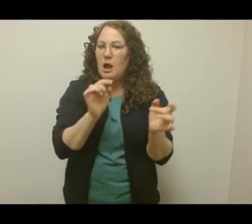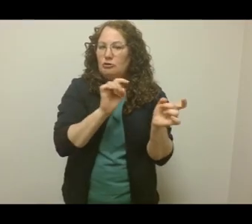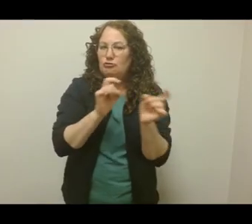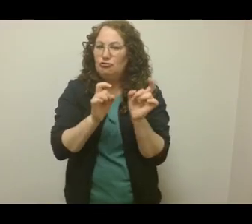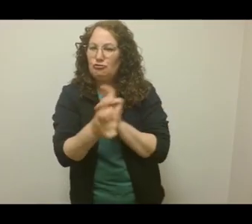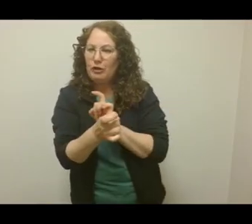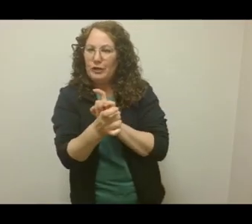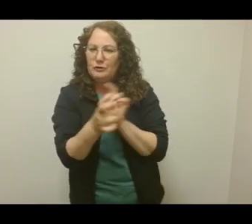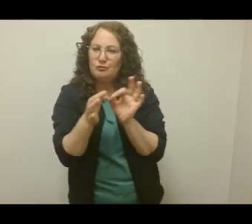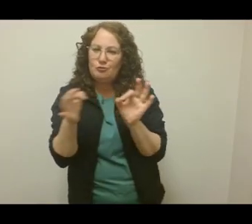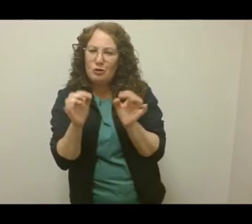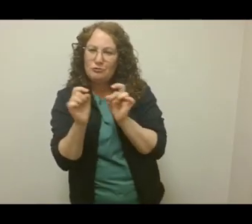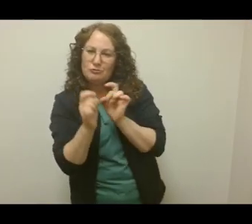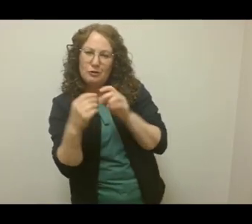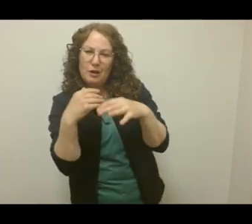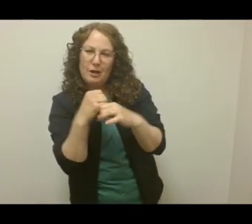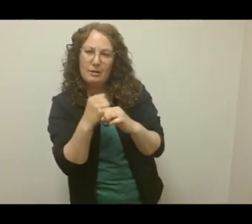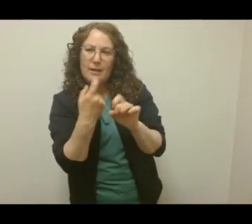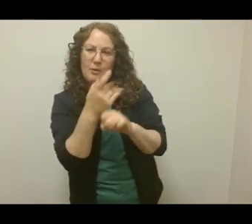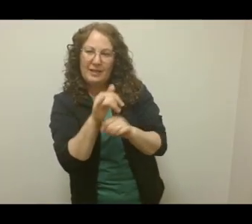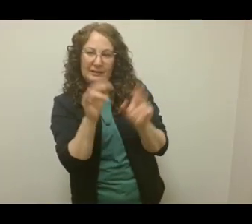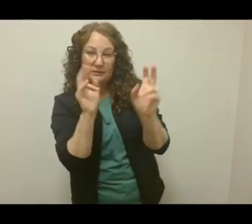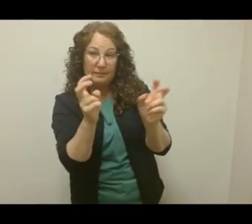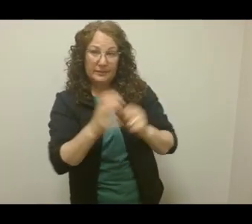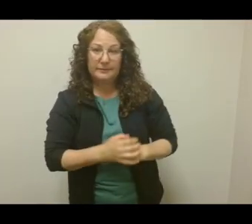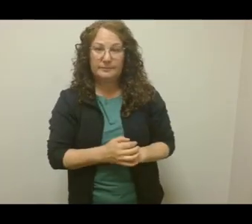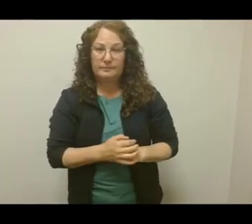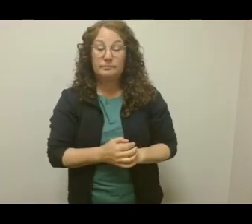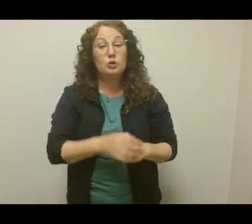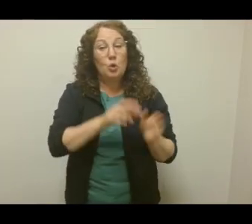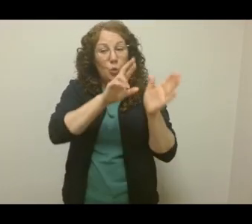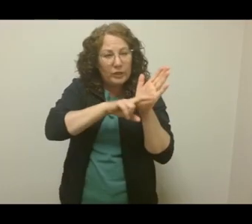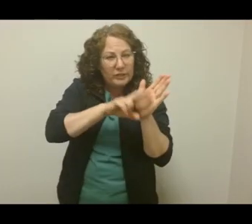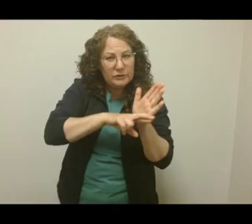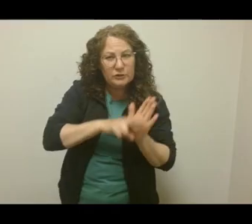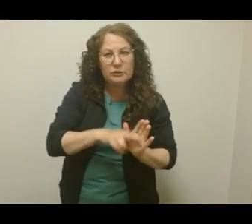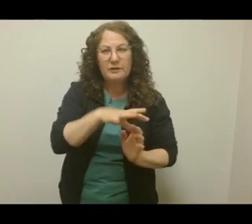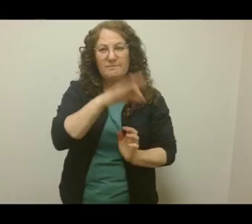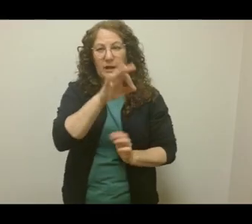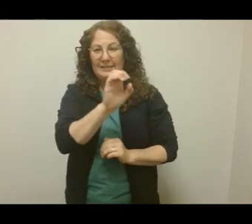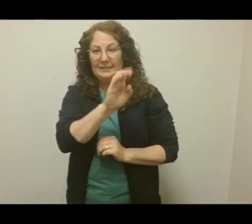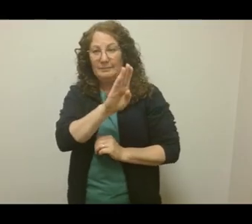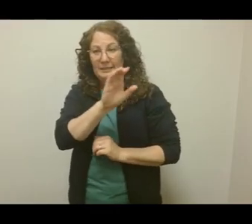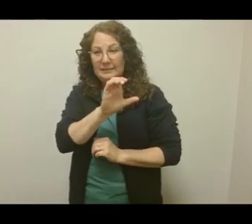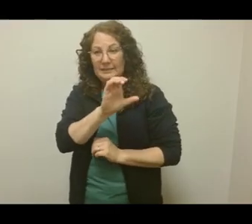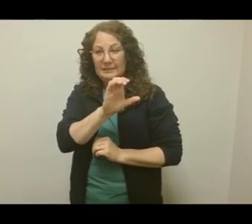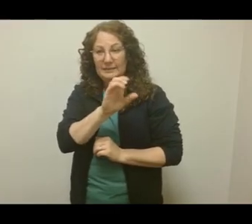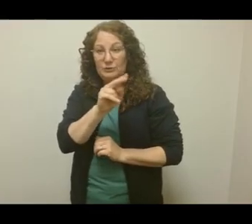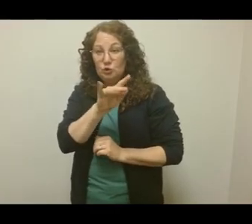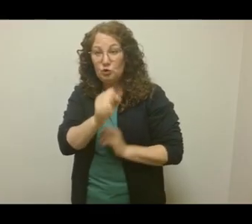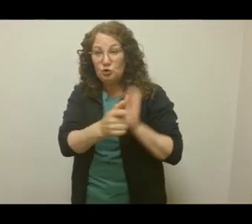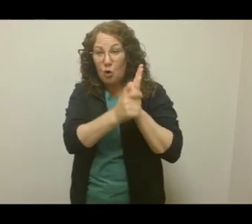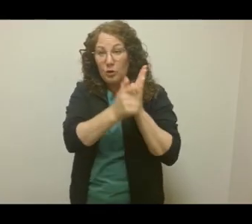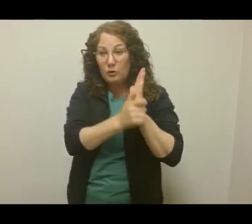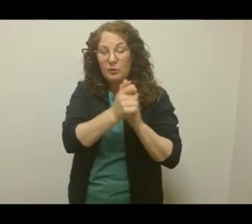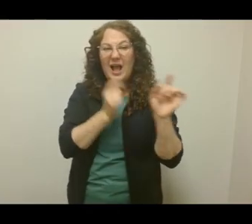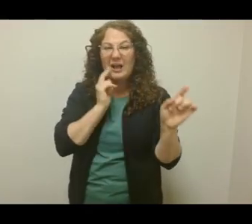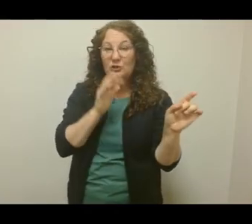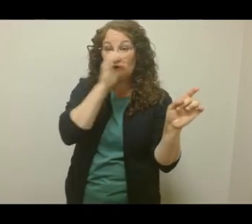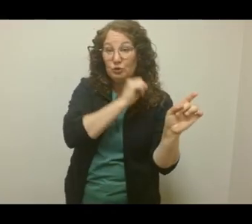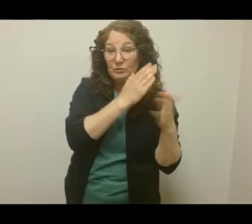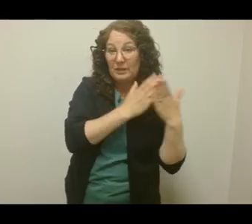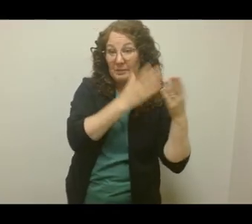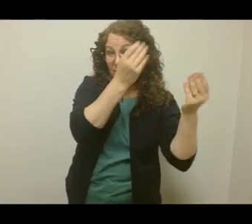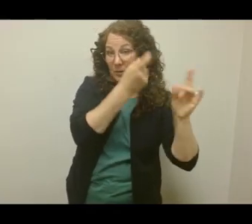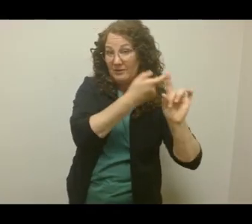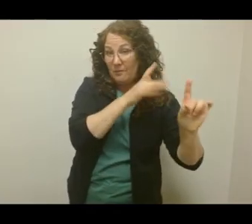article about that topic. So while researching and finding the CBC News article, we can assume that there's some information in that